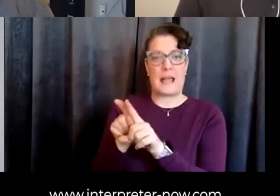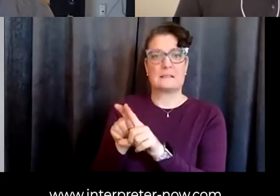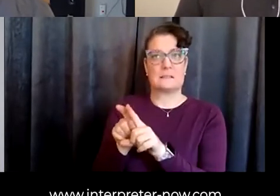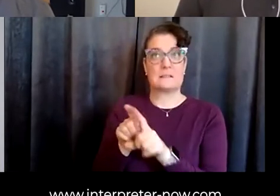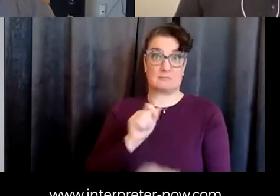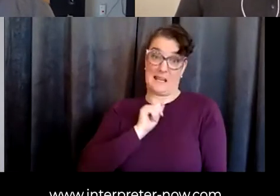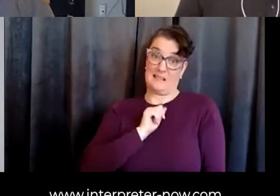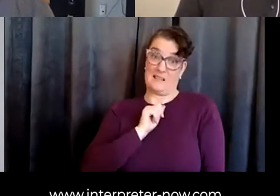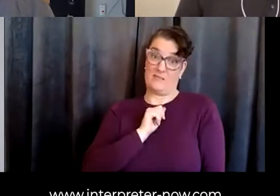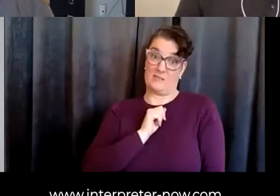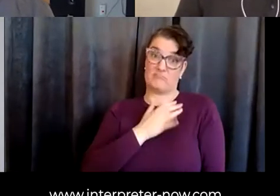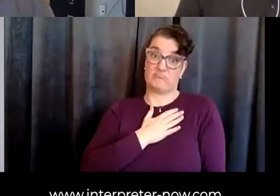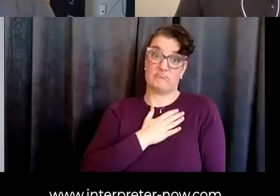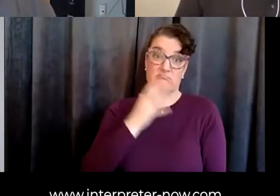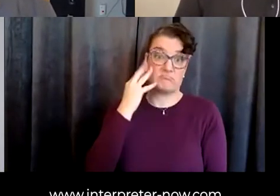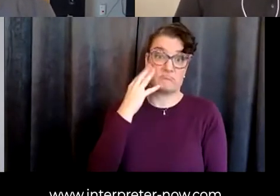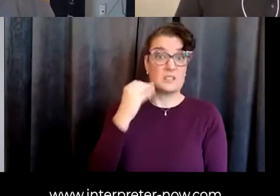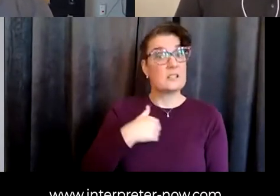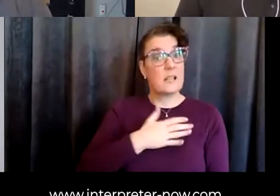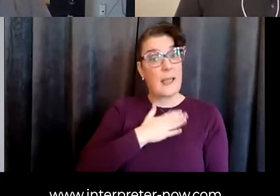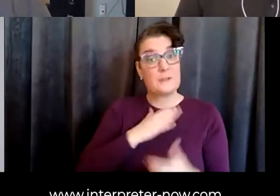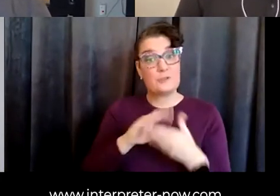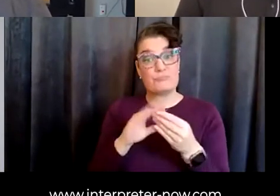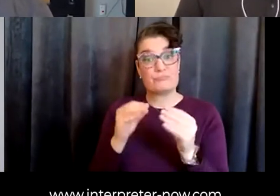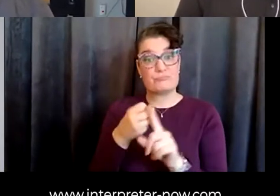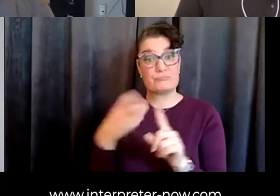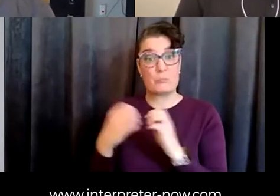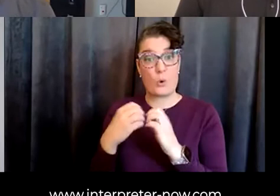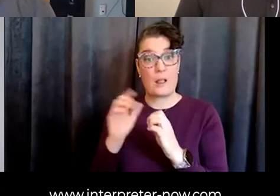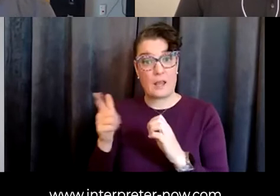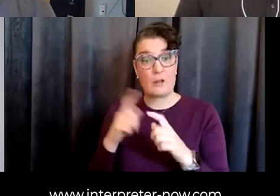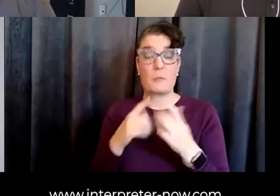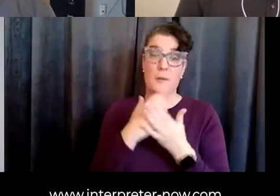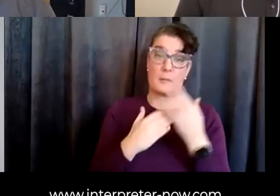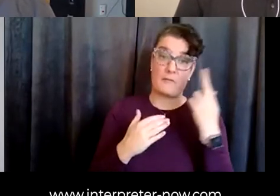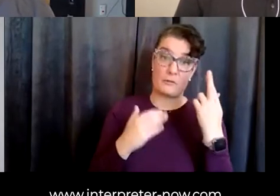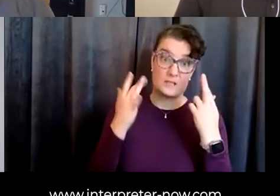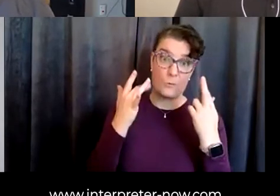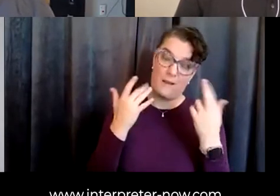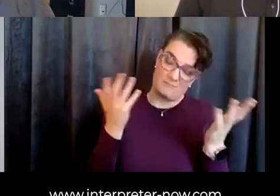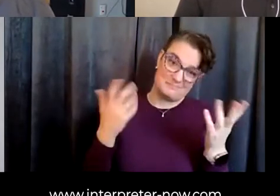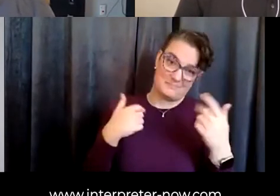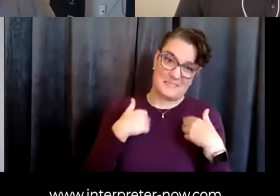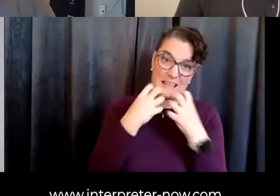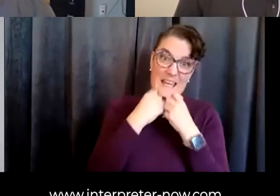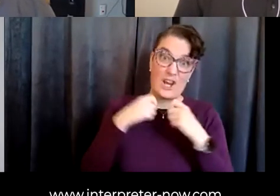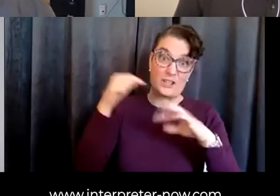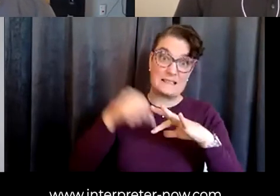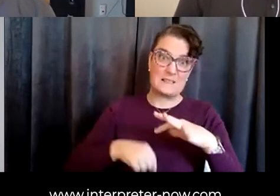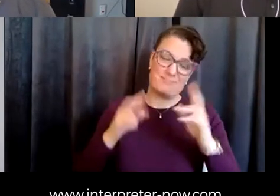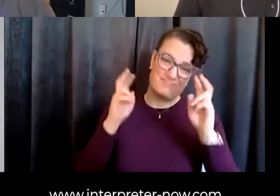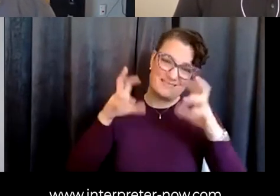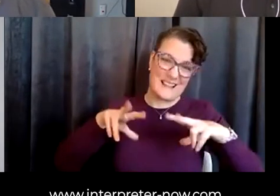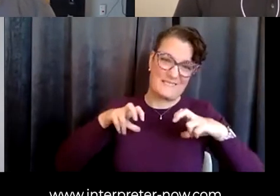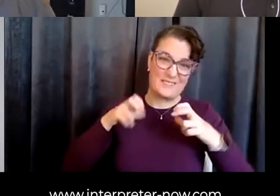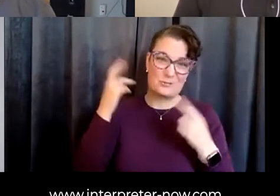know, it myself. And I'm certainly happy to talk about that a little bit later. But part of why selfishly I care so deeply about this is just through my own